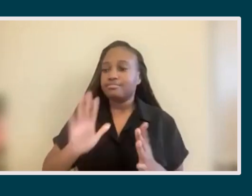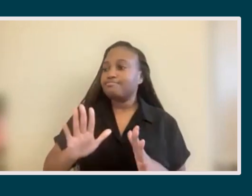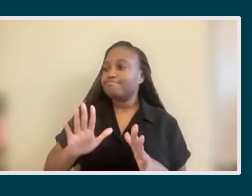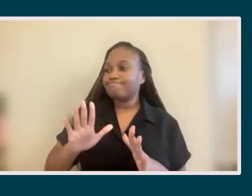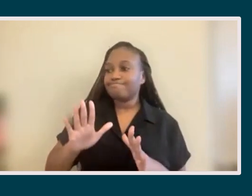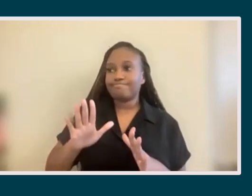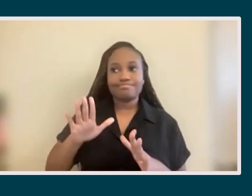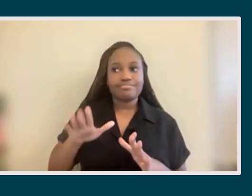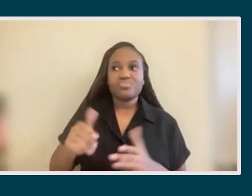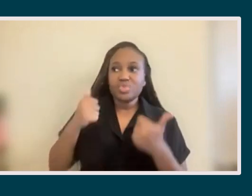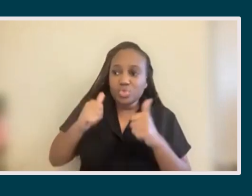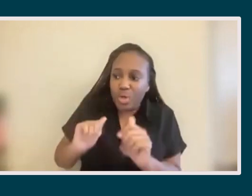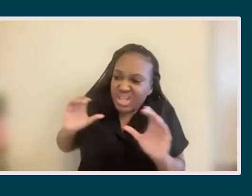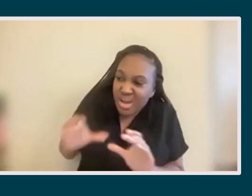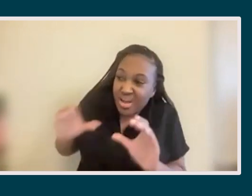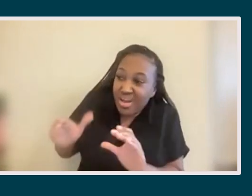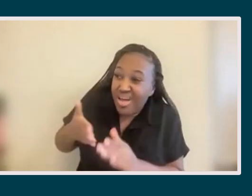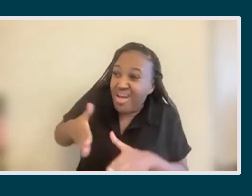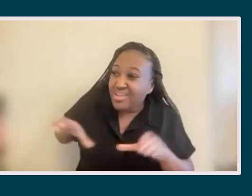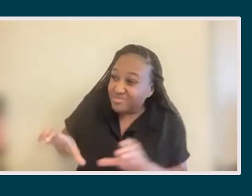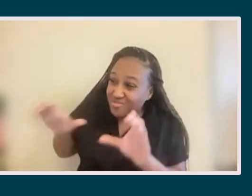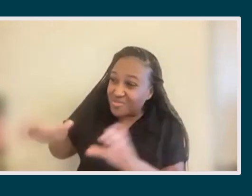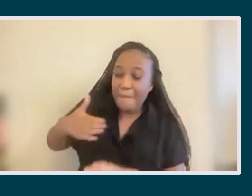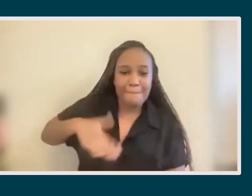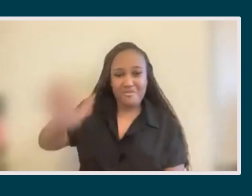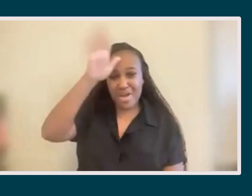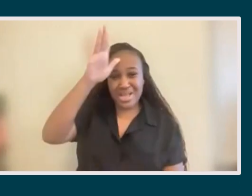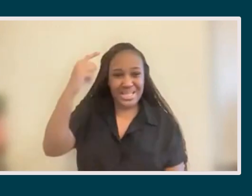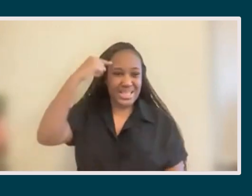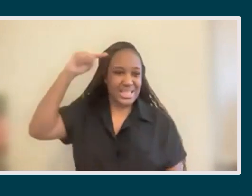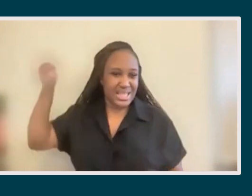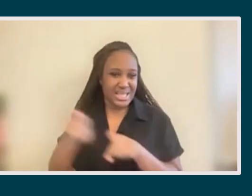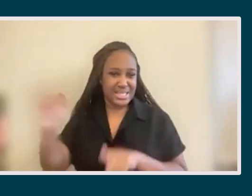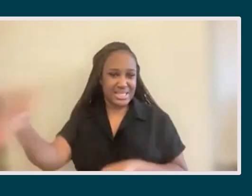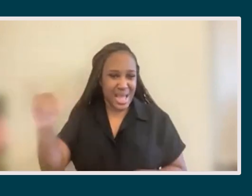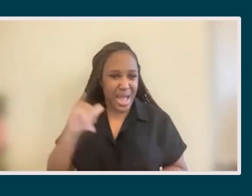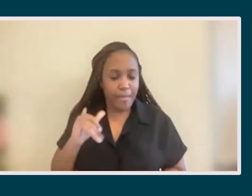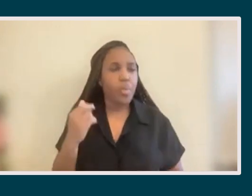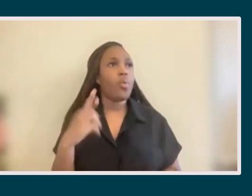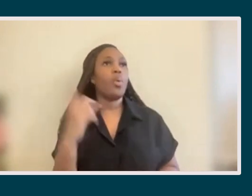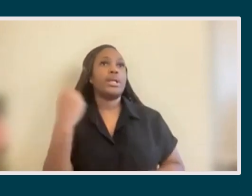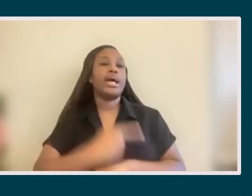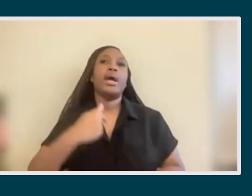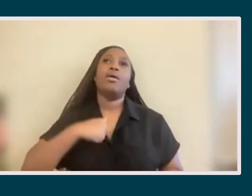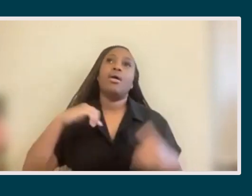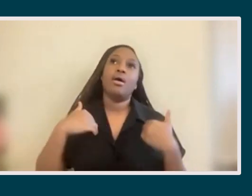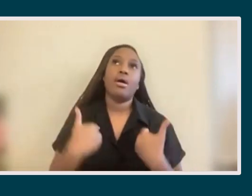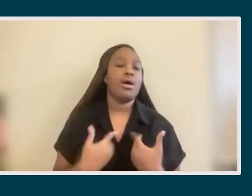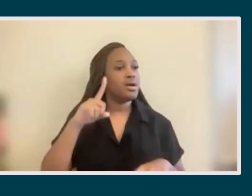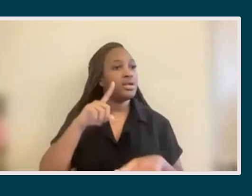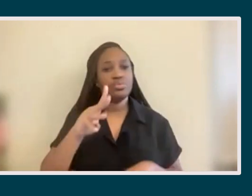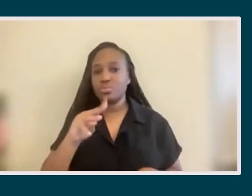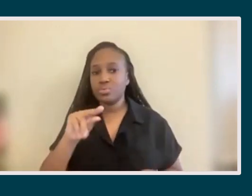convinced my father of what I believe in. And I'm not a failure because one day I was too tired to read the news or do something